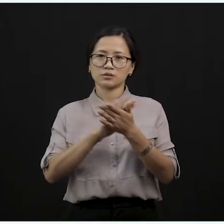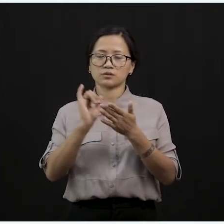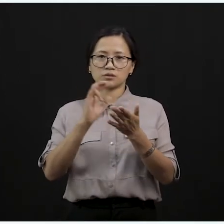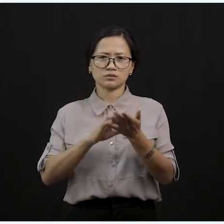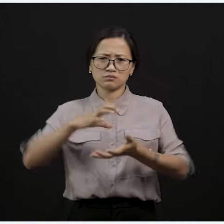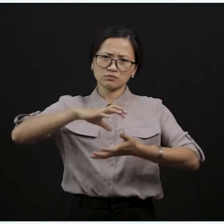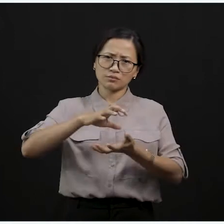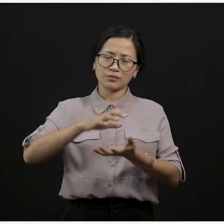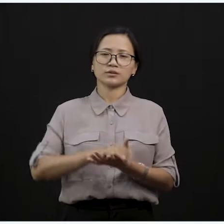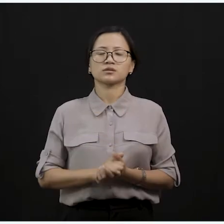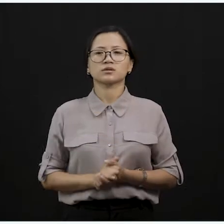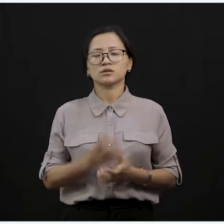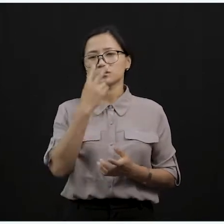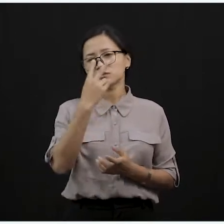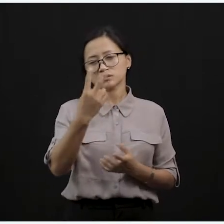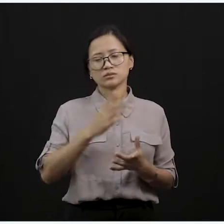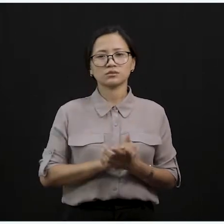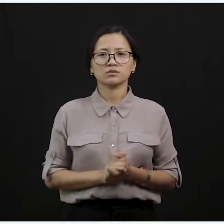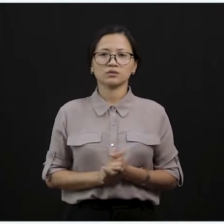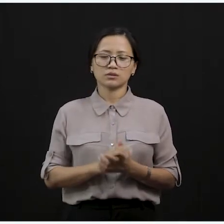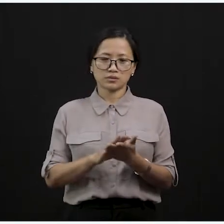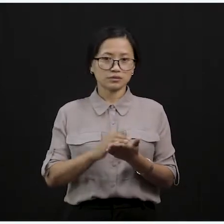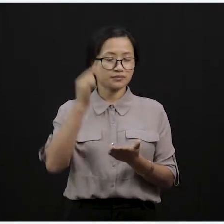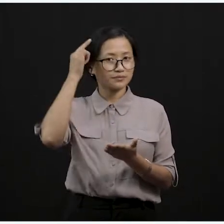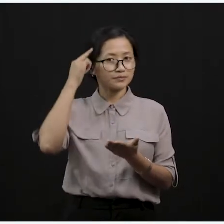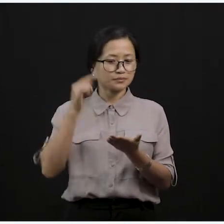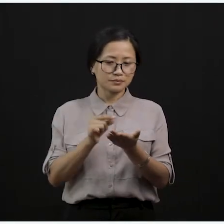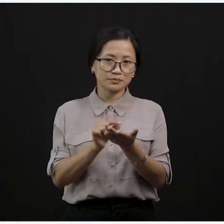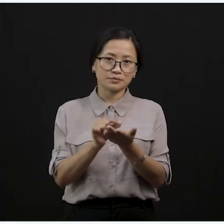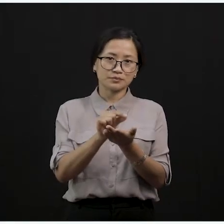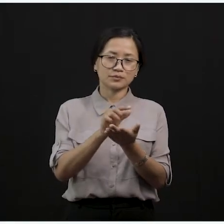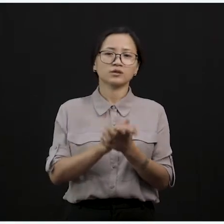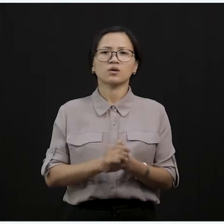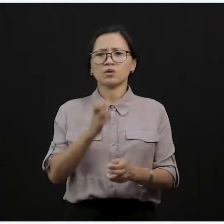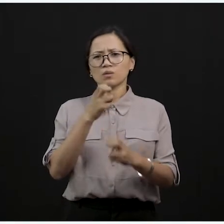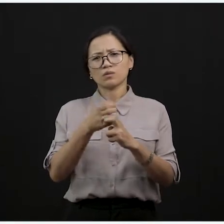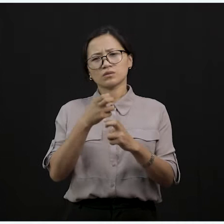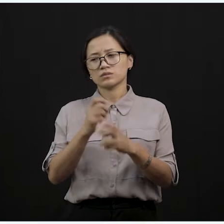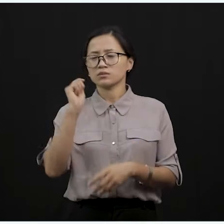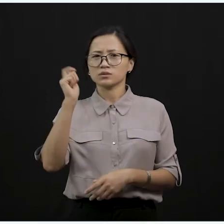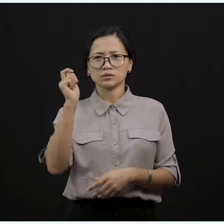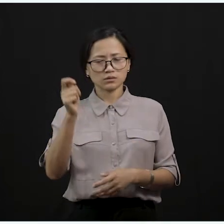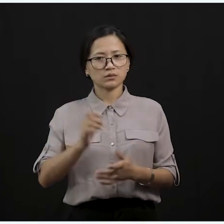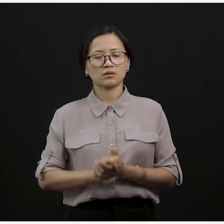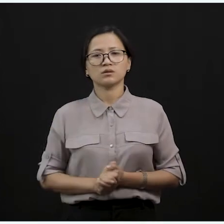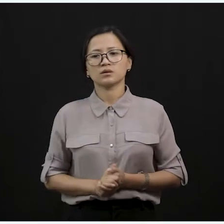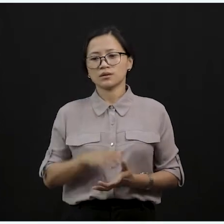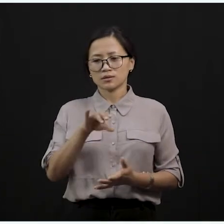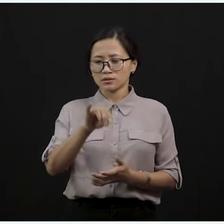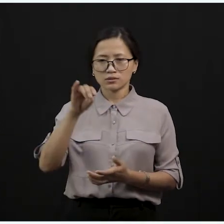So now he saw that these ants were working hard. They